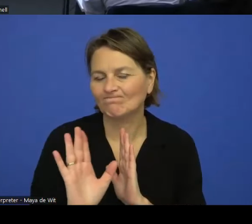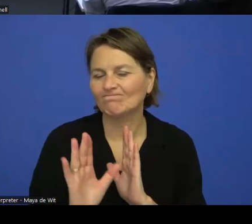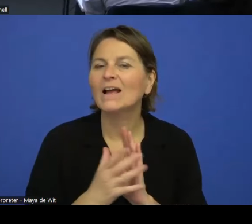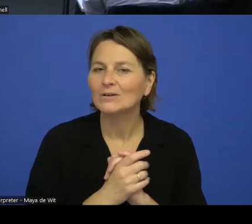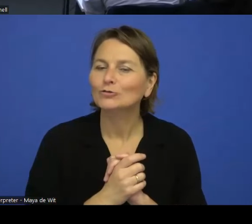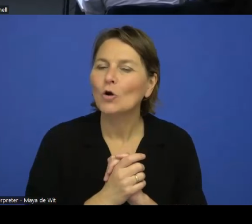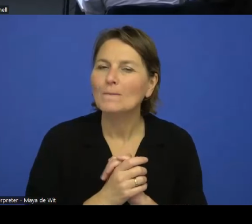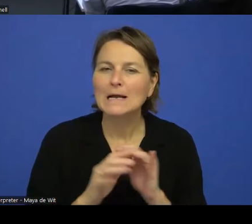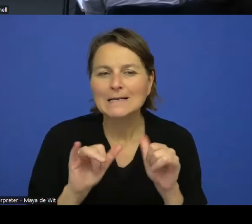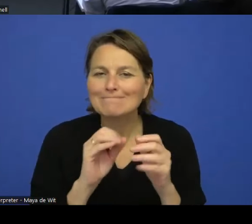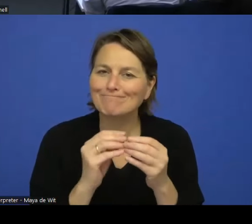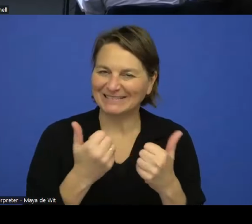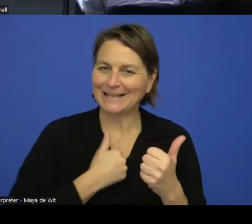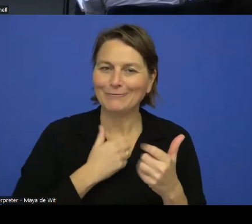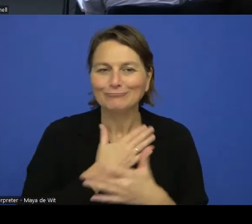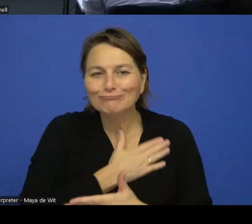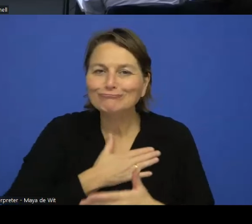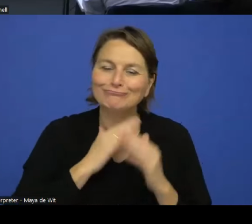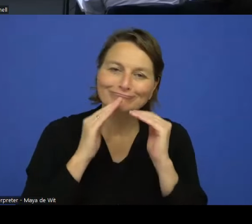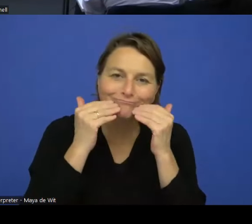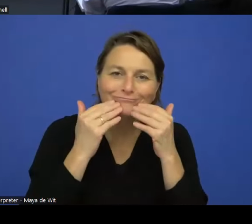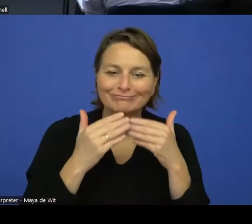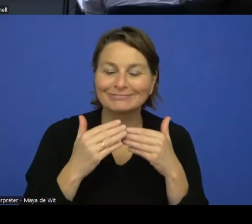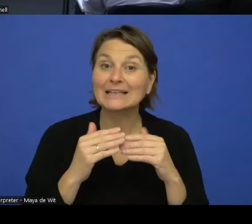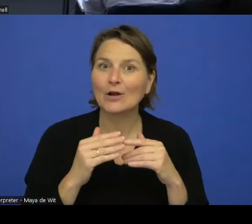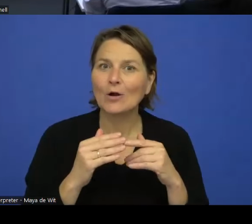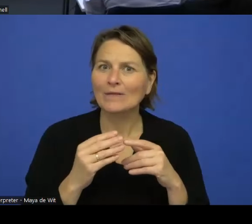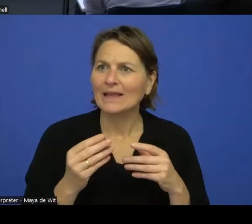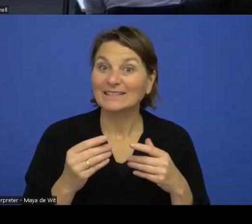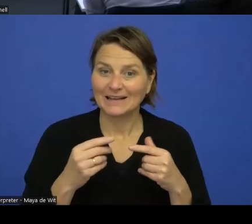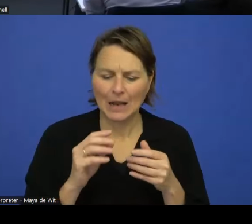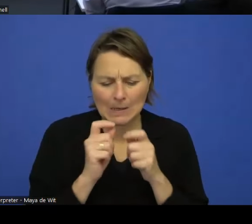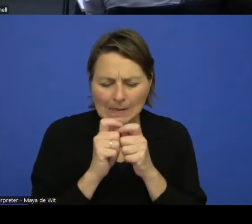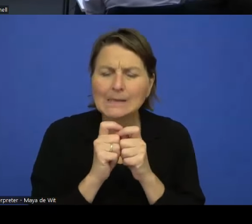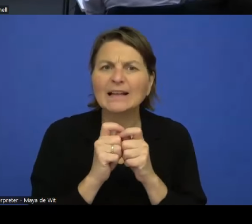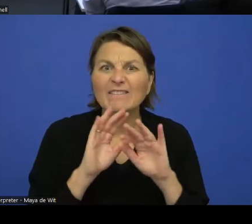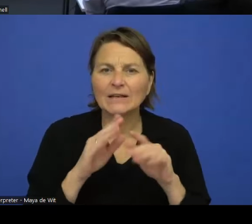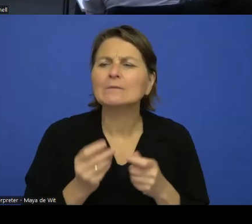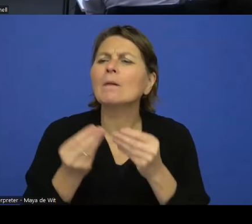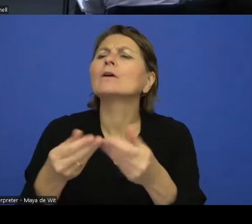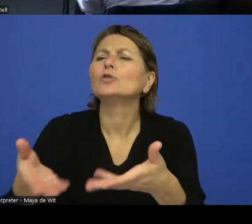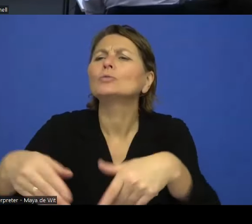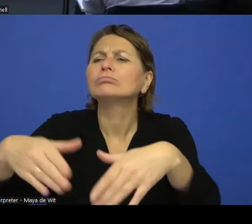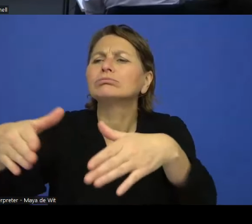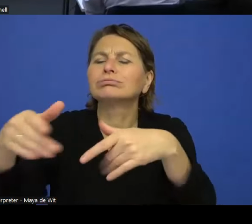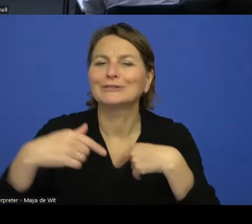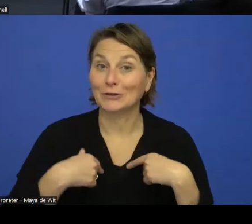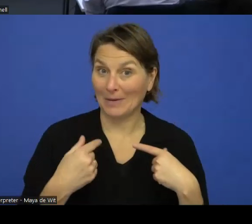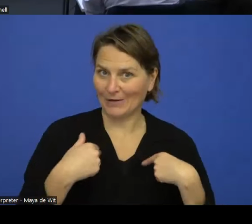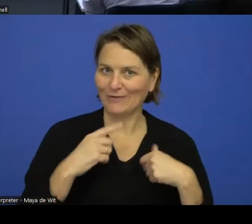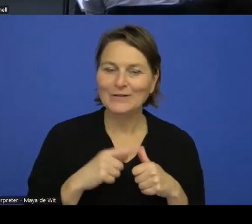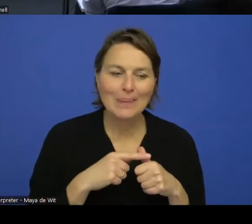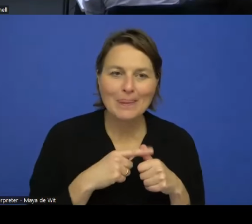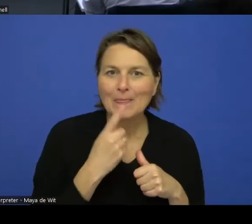people will do the last bit of work and taking them into something that's hard and workable. For me, it's all about trying things out and